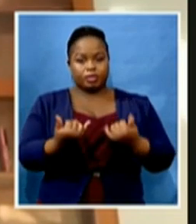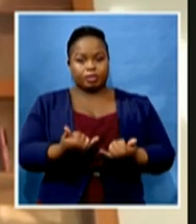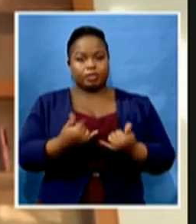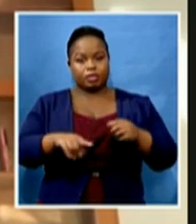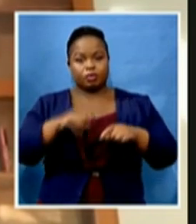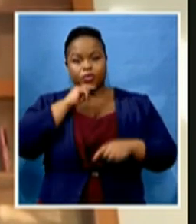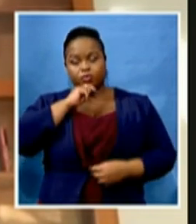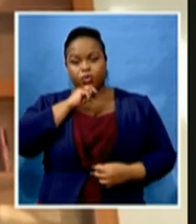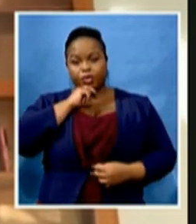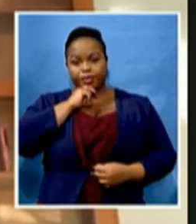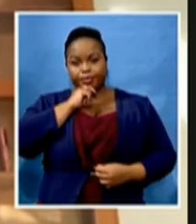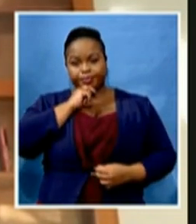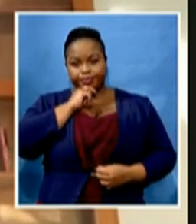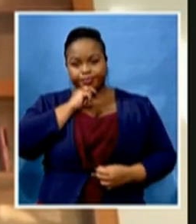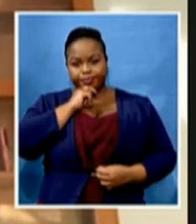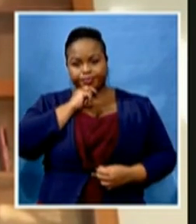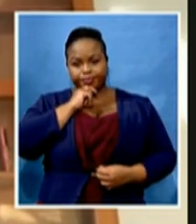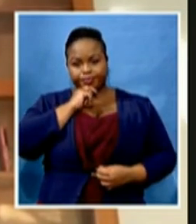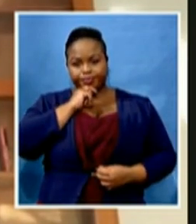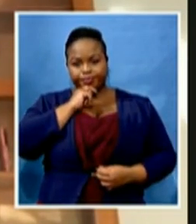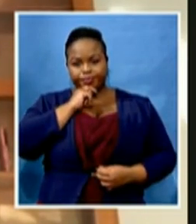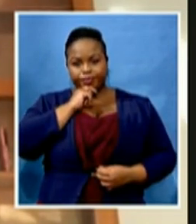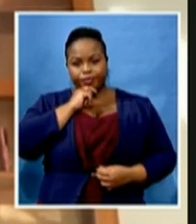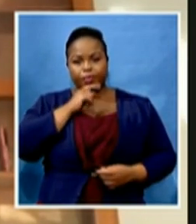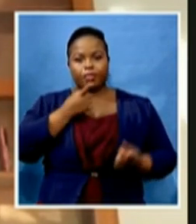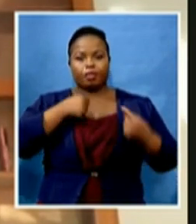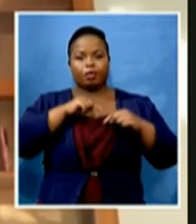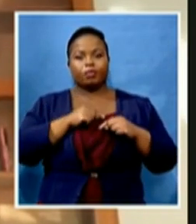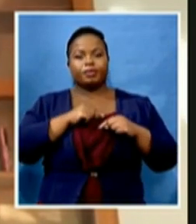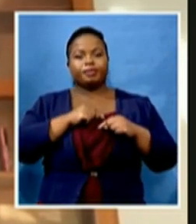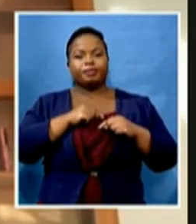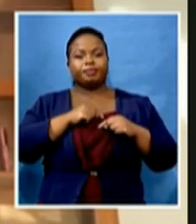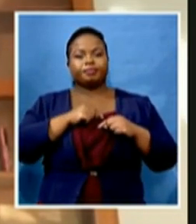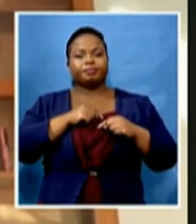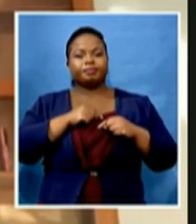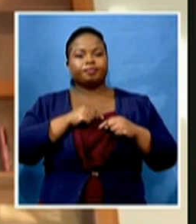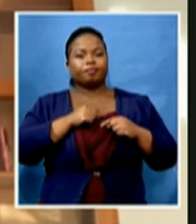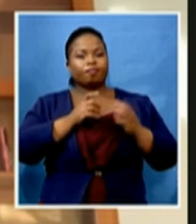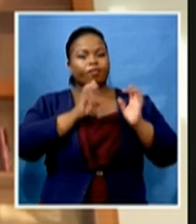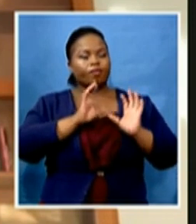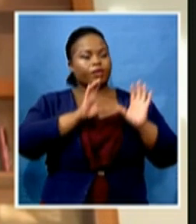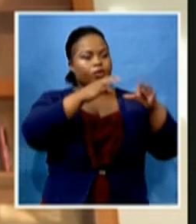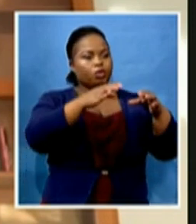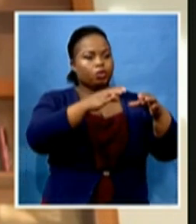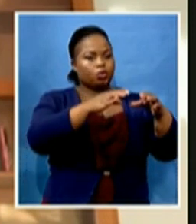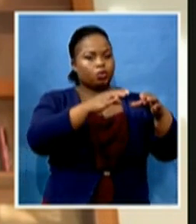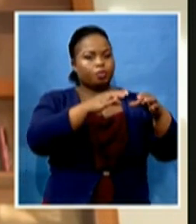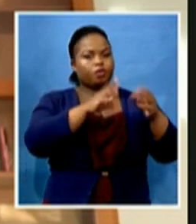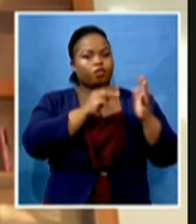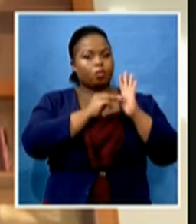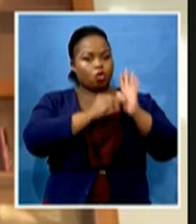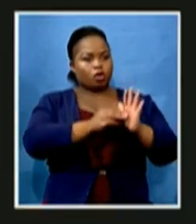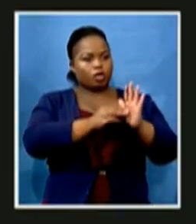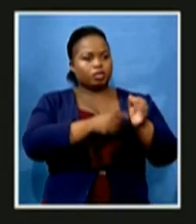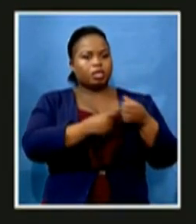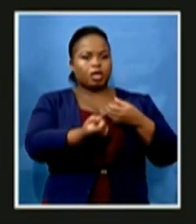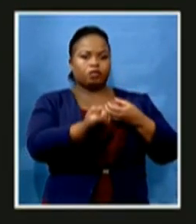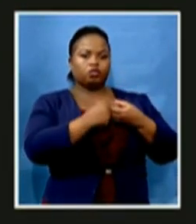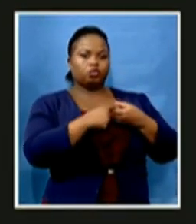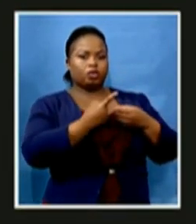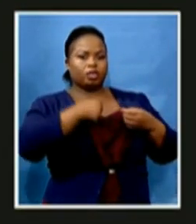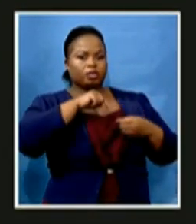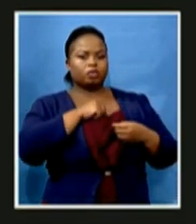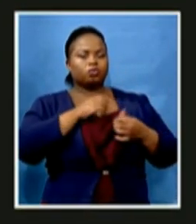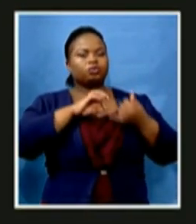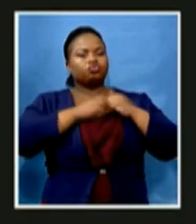met up with another group of models that were asked to join as well. We've tried to reach out to as many as possible. All right, well, let's take you now straight